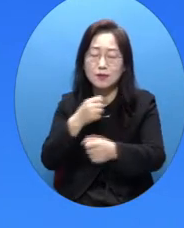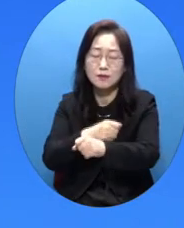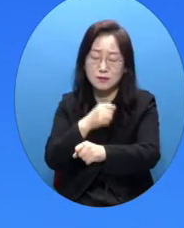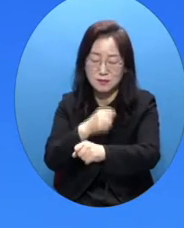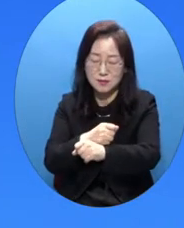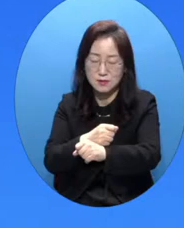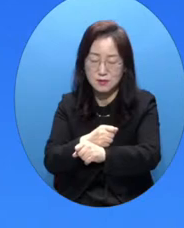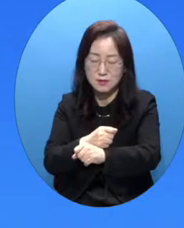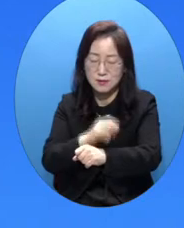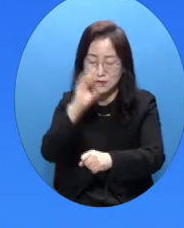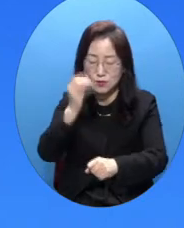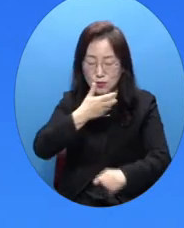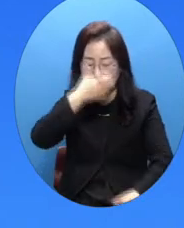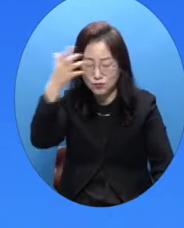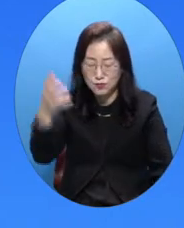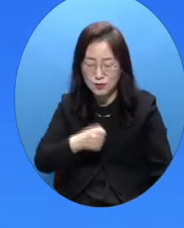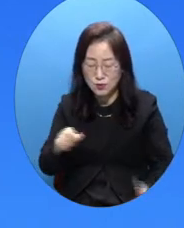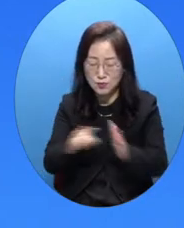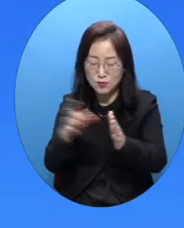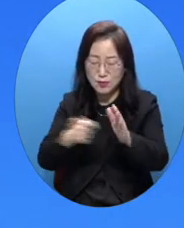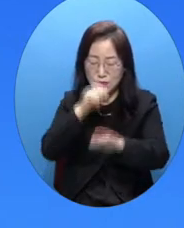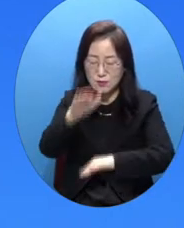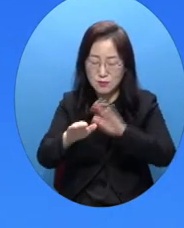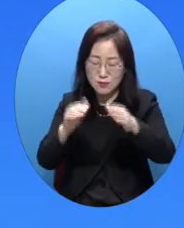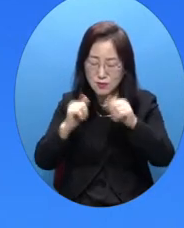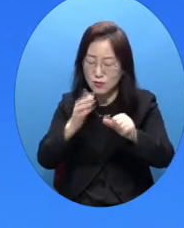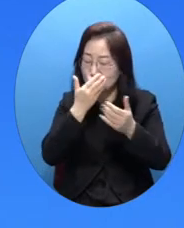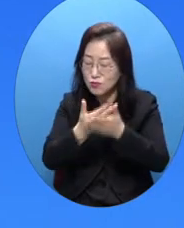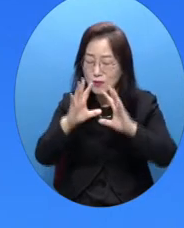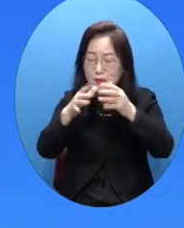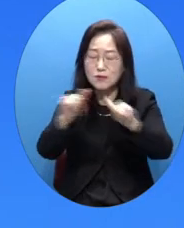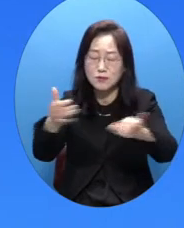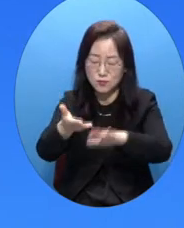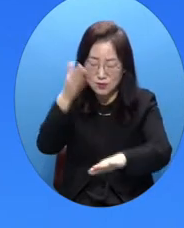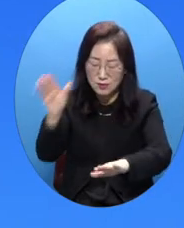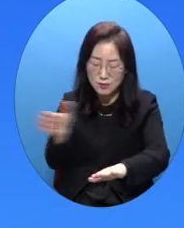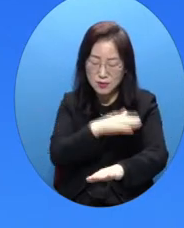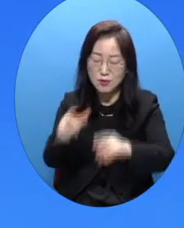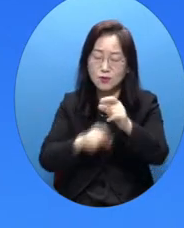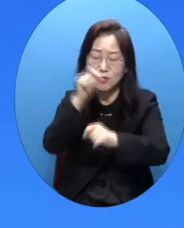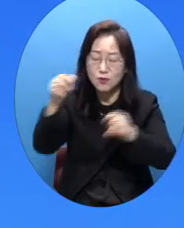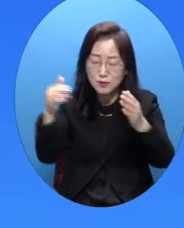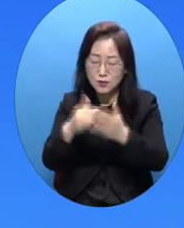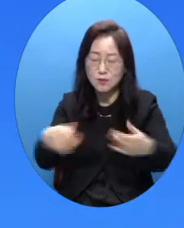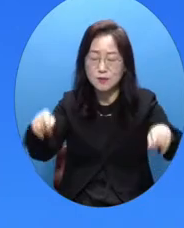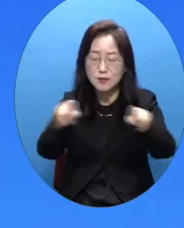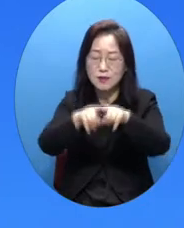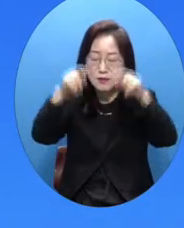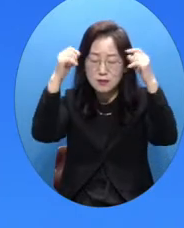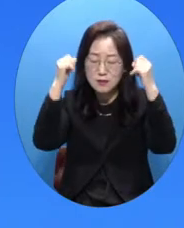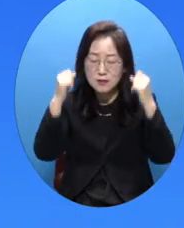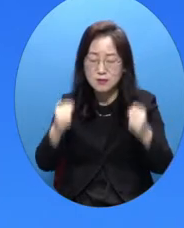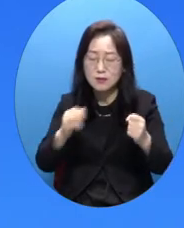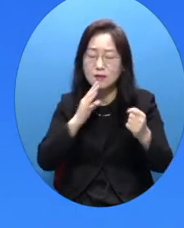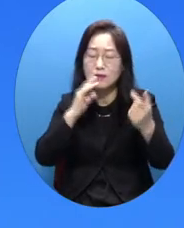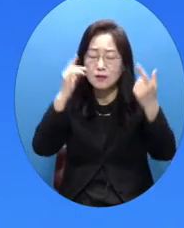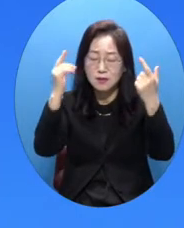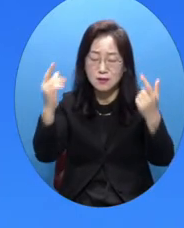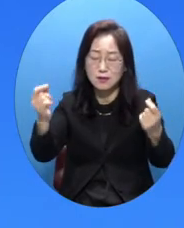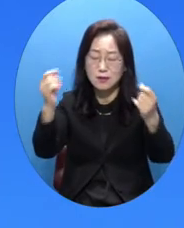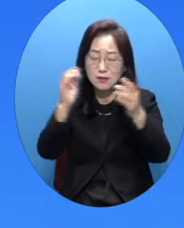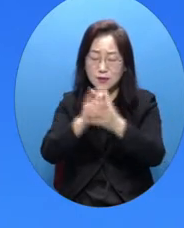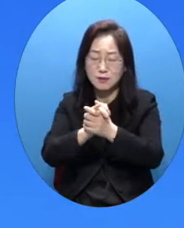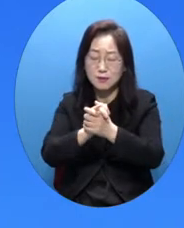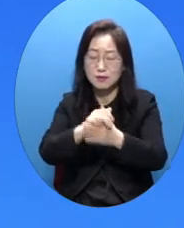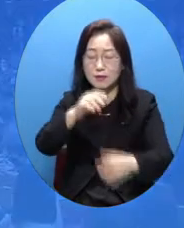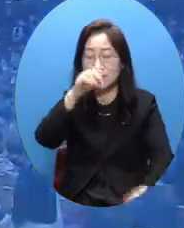Love Of Our Father God and the indwelling fellowship and guidance of the Holy Spirit be with you and